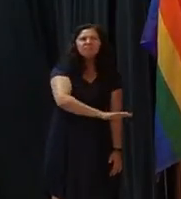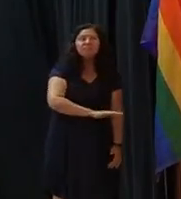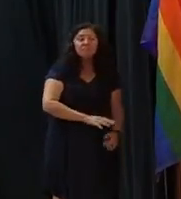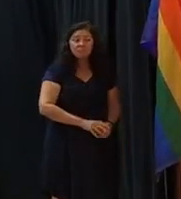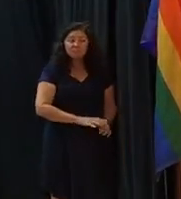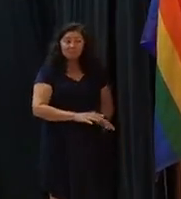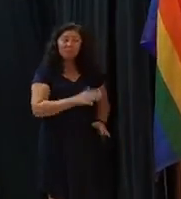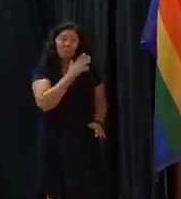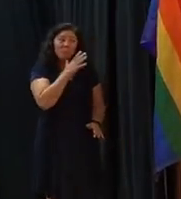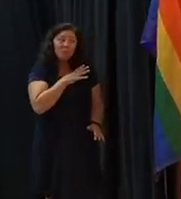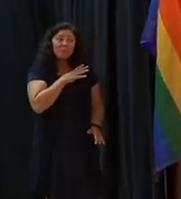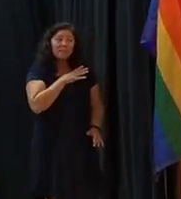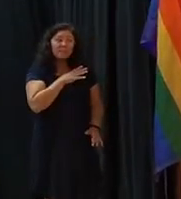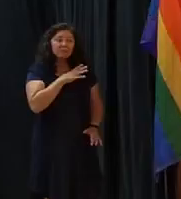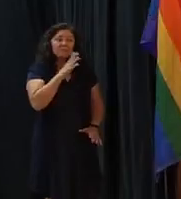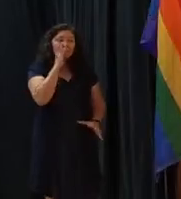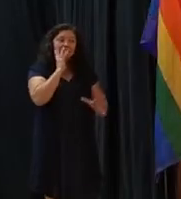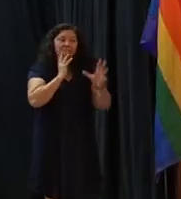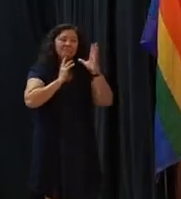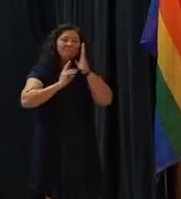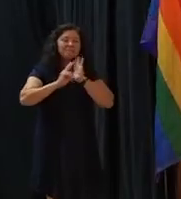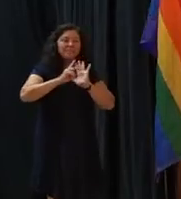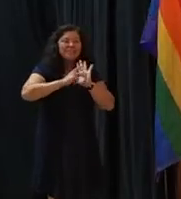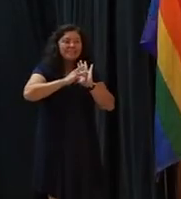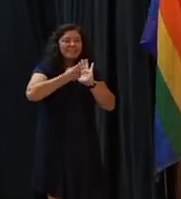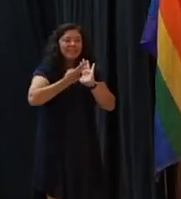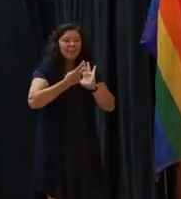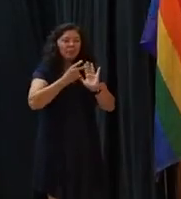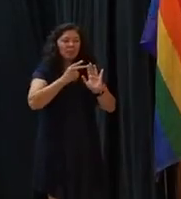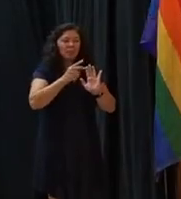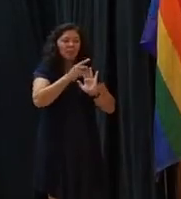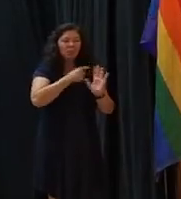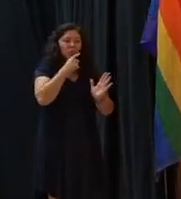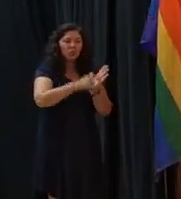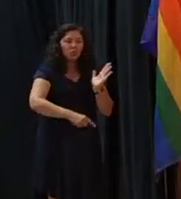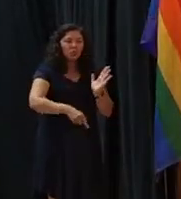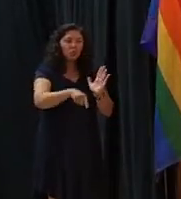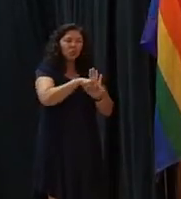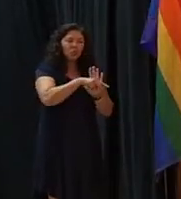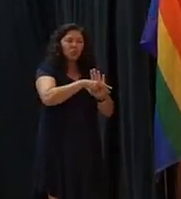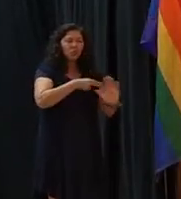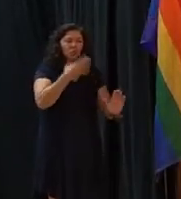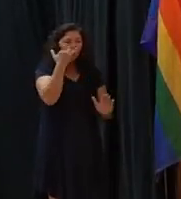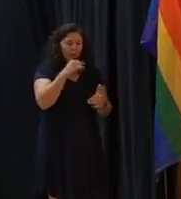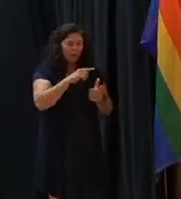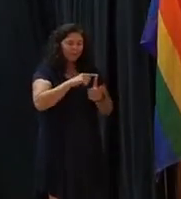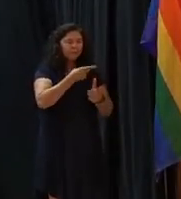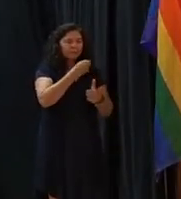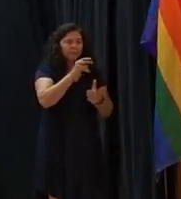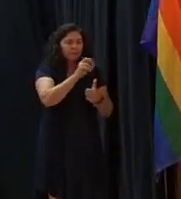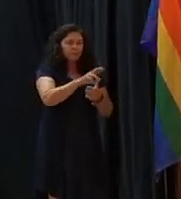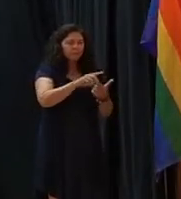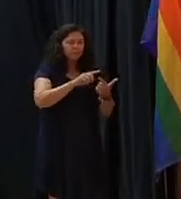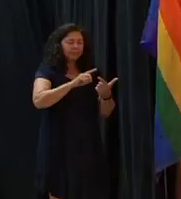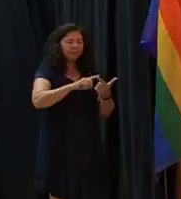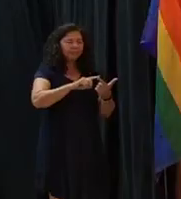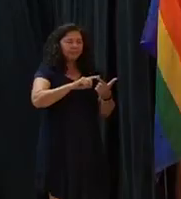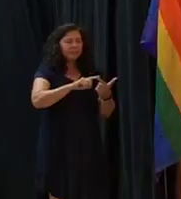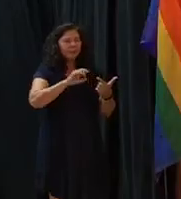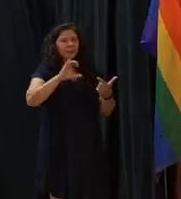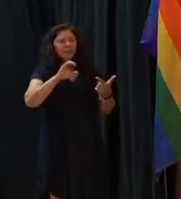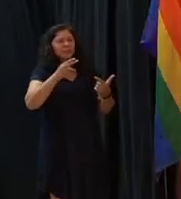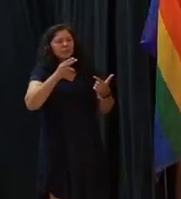Women go through a double stigmatization. One, because of their gender. Second, because of the chauvinism which